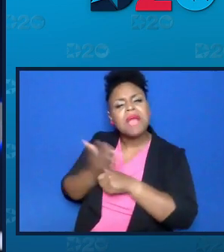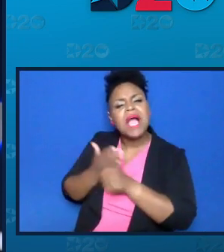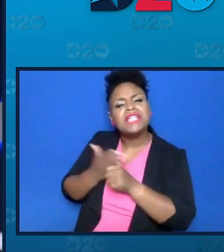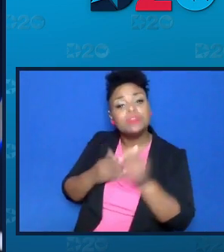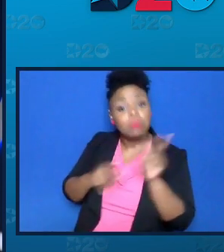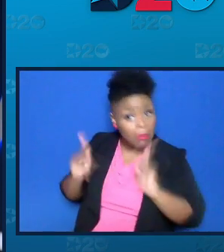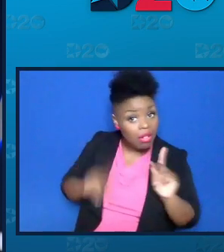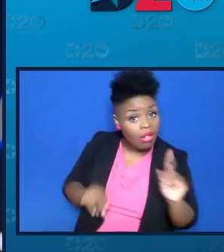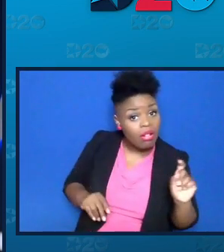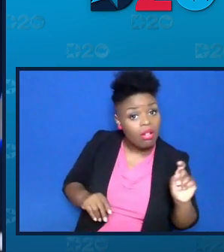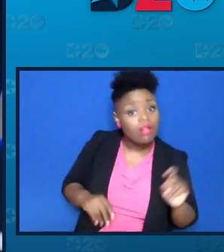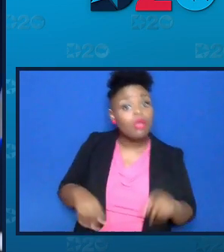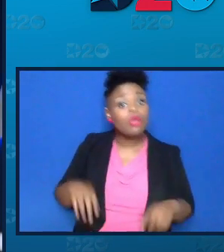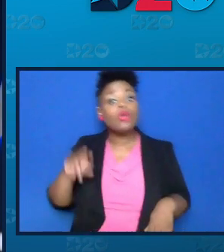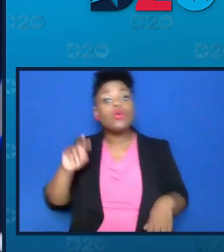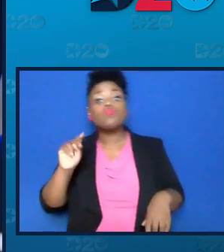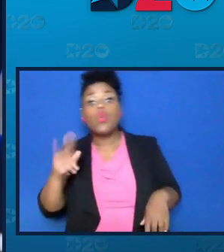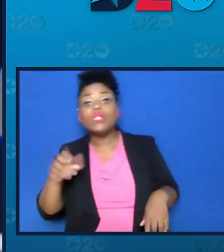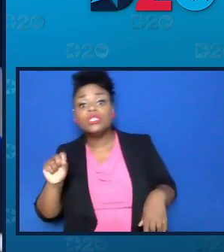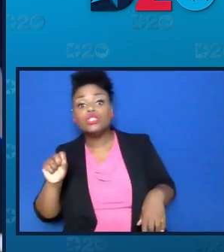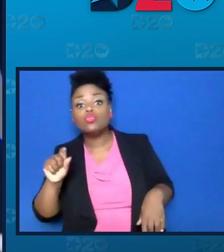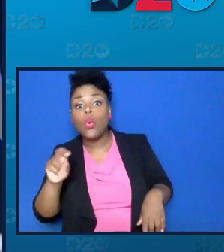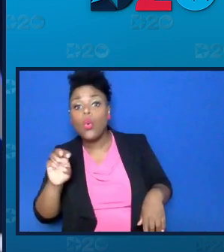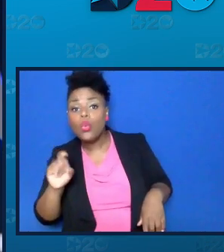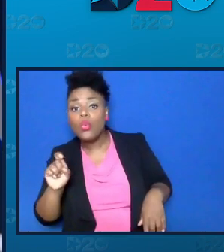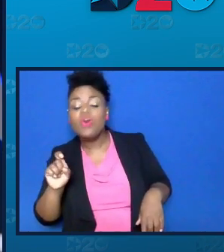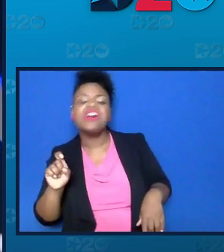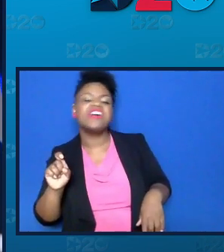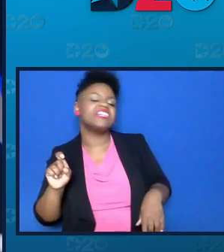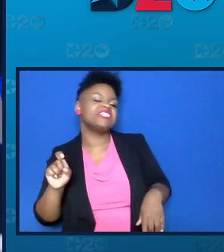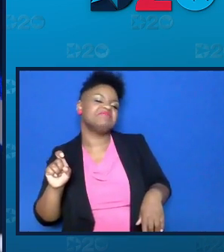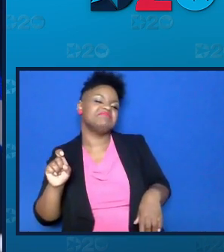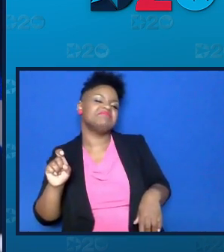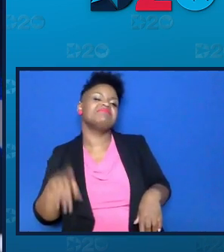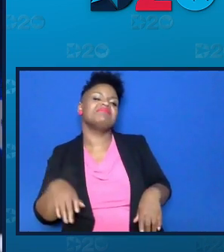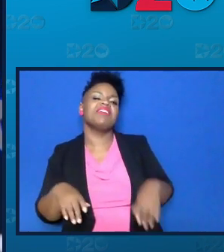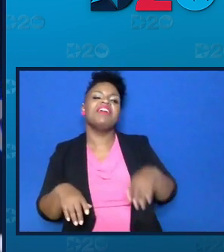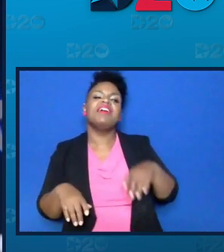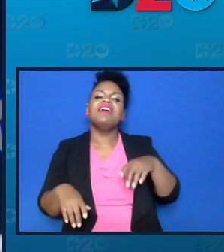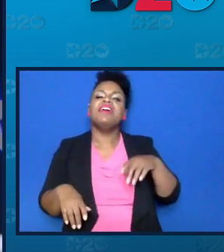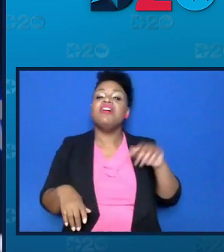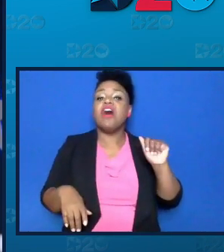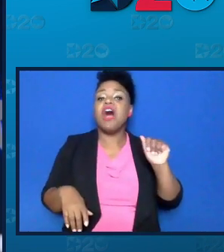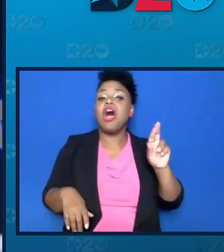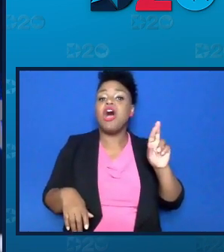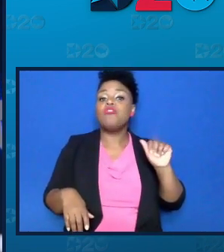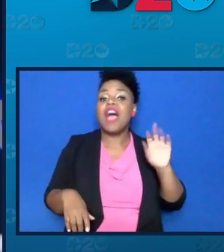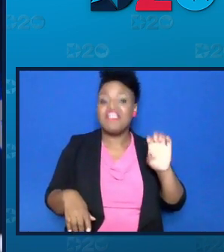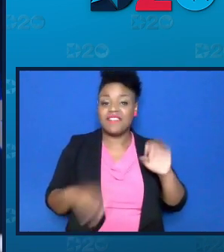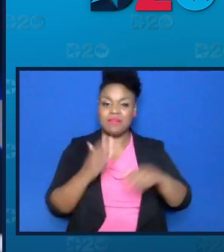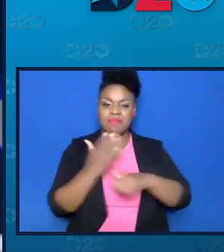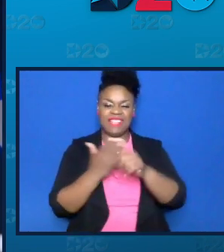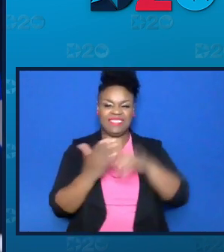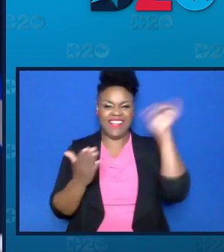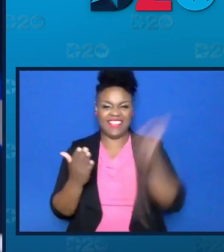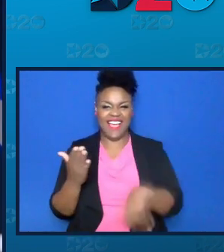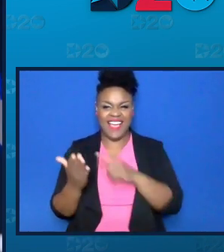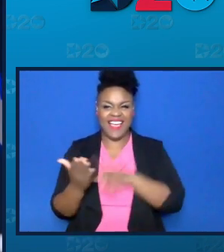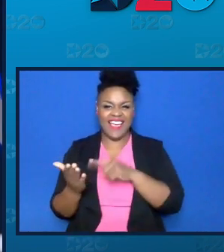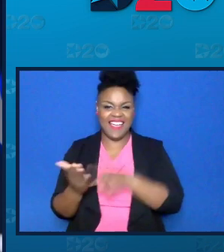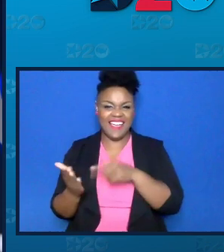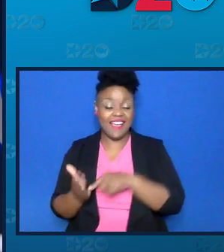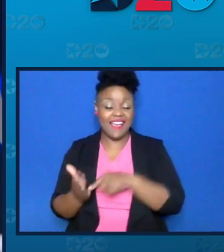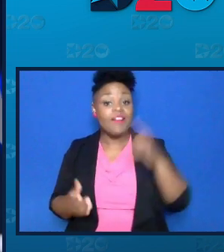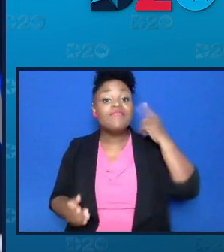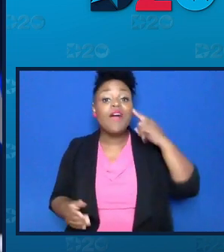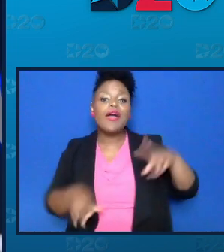for Arrive, the official onboard magazine of Amtrak, which nobody ever reads, even